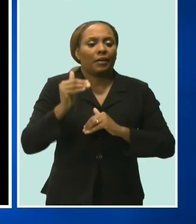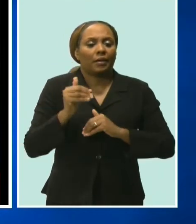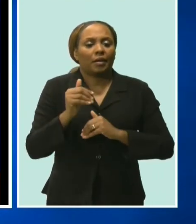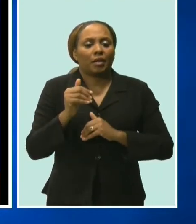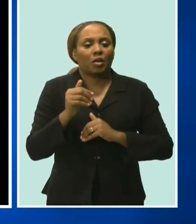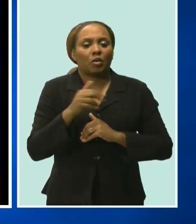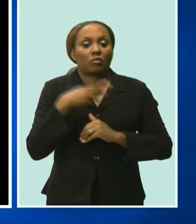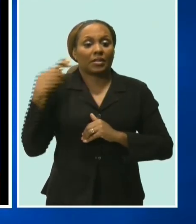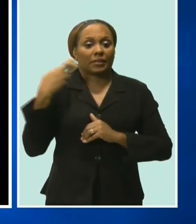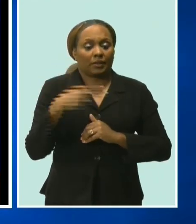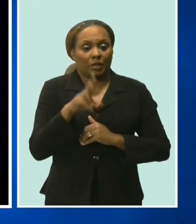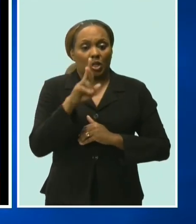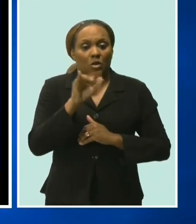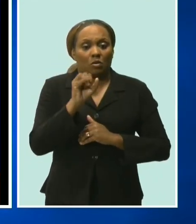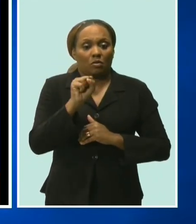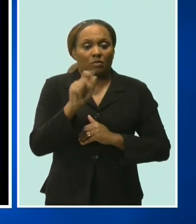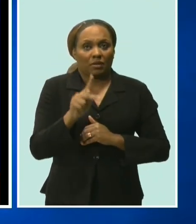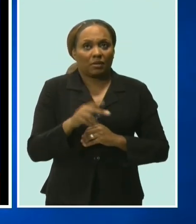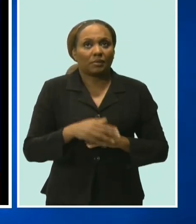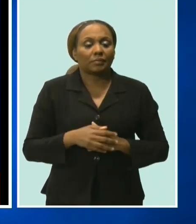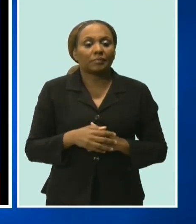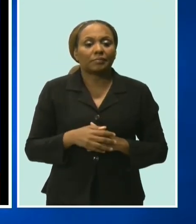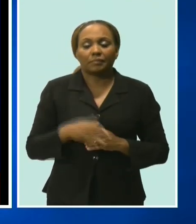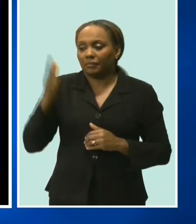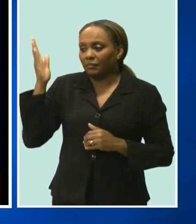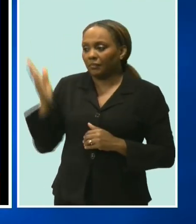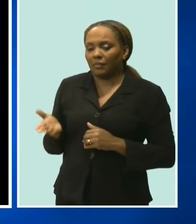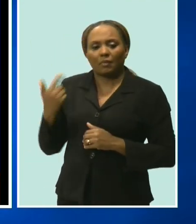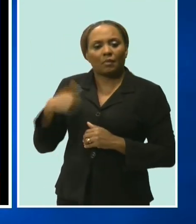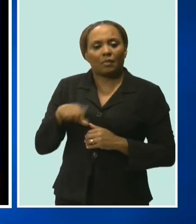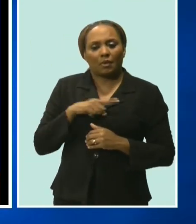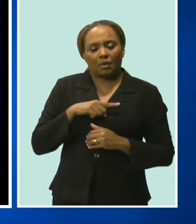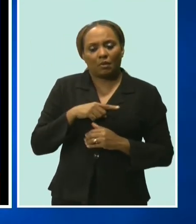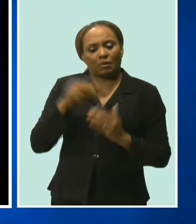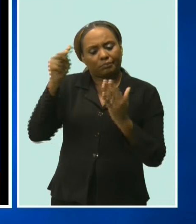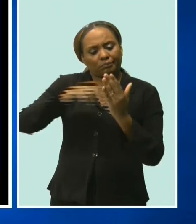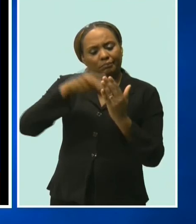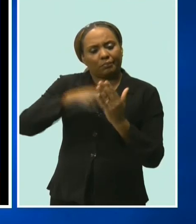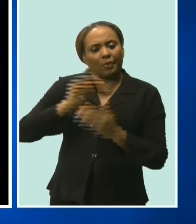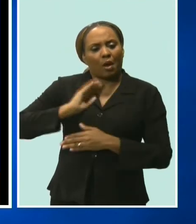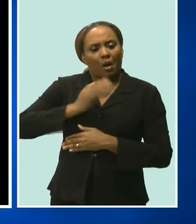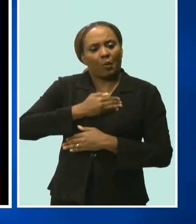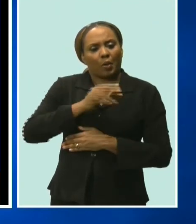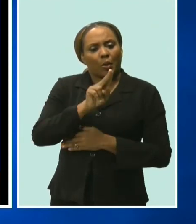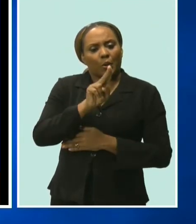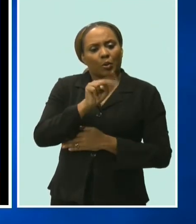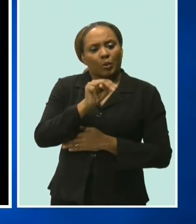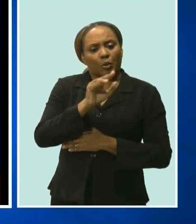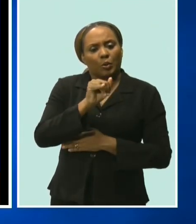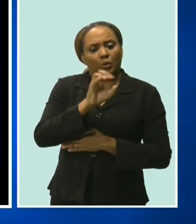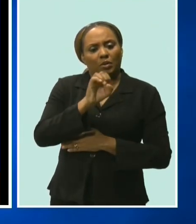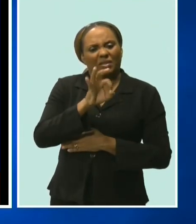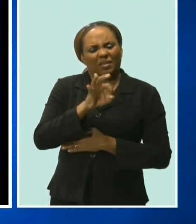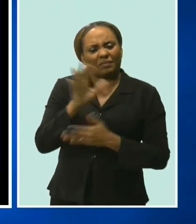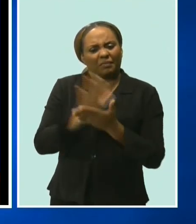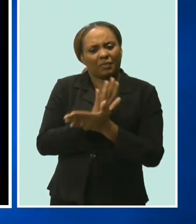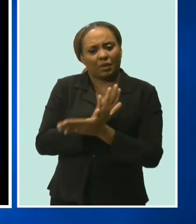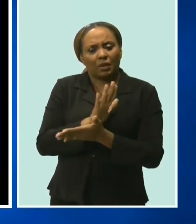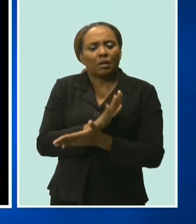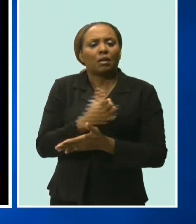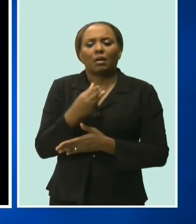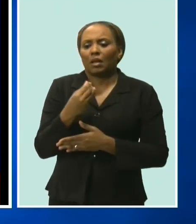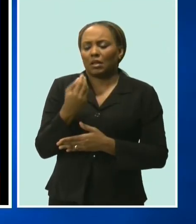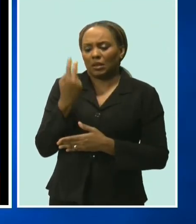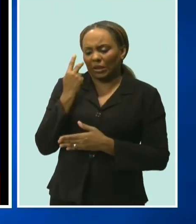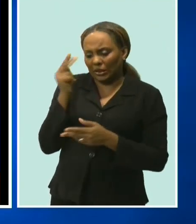population. We deal with it by age stratification, which is based on a UNICEF document, as well as high-risk students, which is more along the CDC lines, but